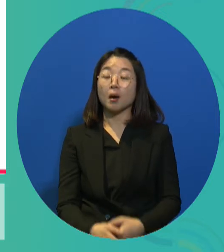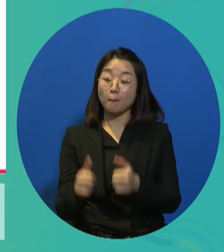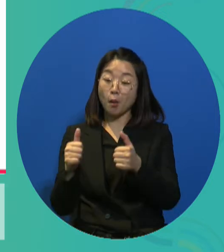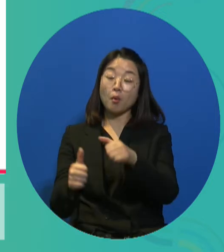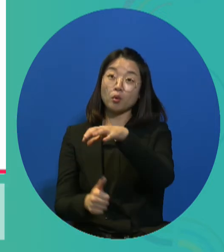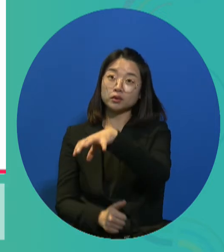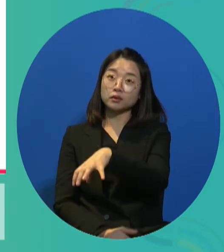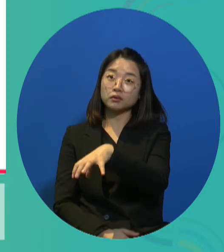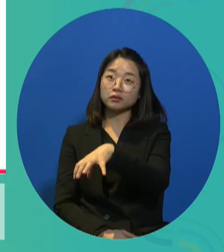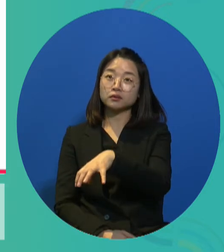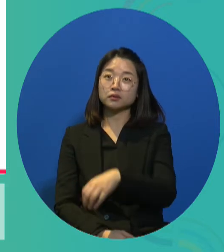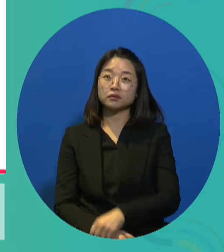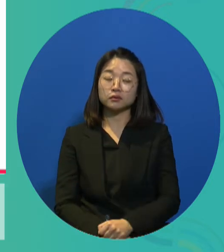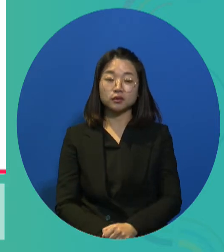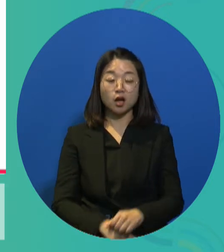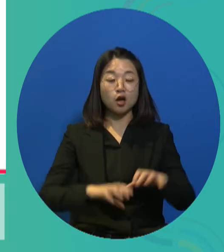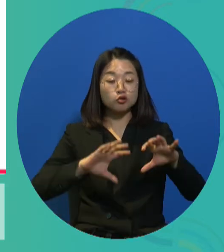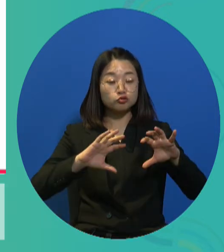reflected.